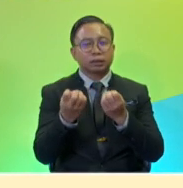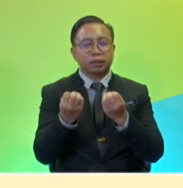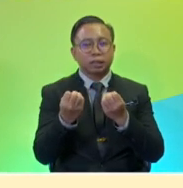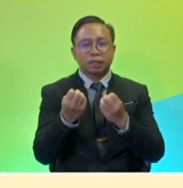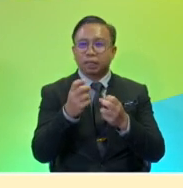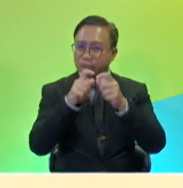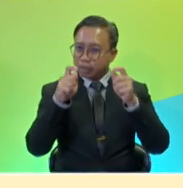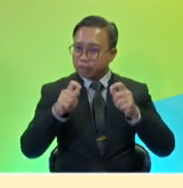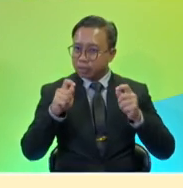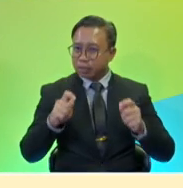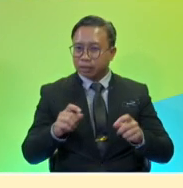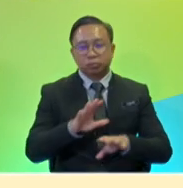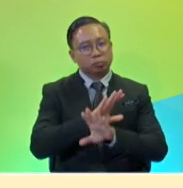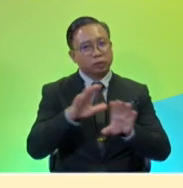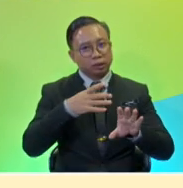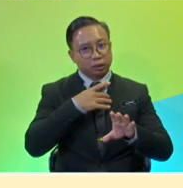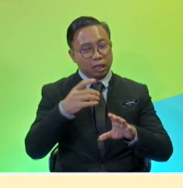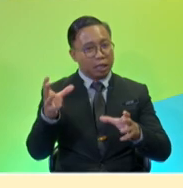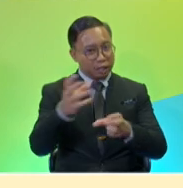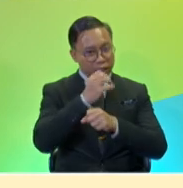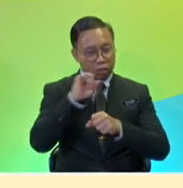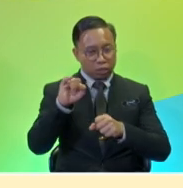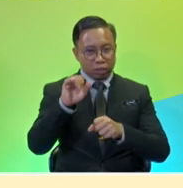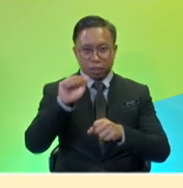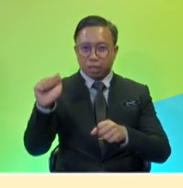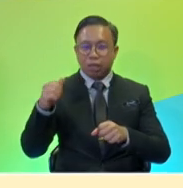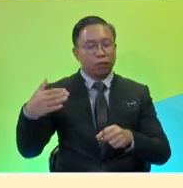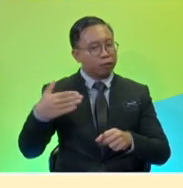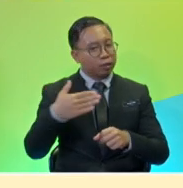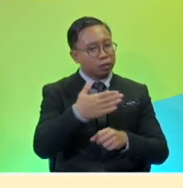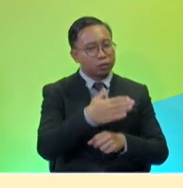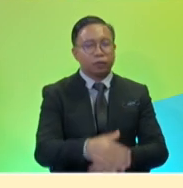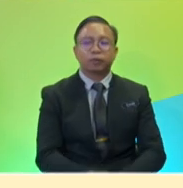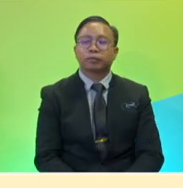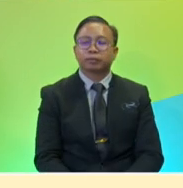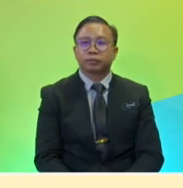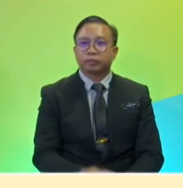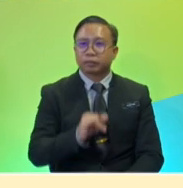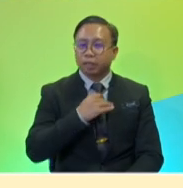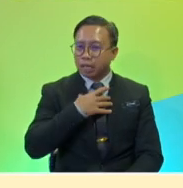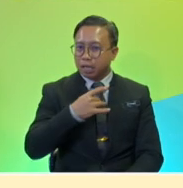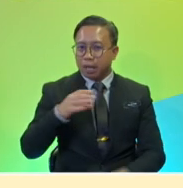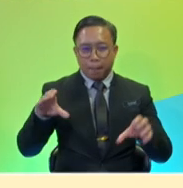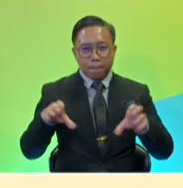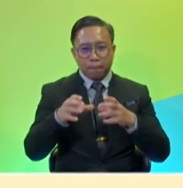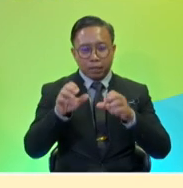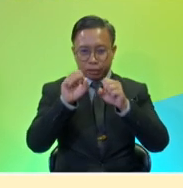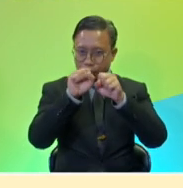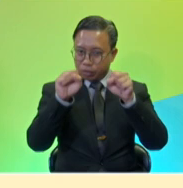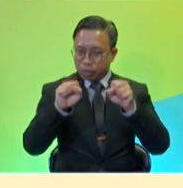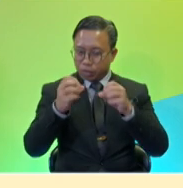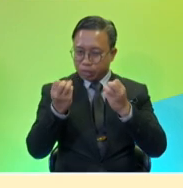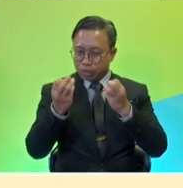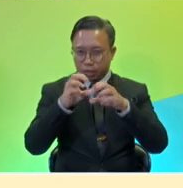dislike catching a fish. Well done. Well done, Kaisara. I like to make sandcastle, but